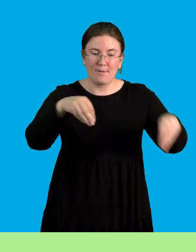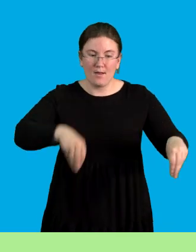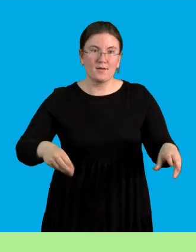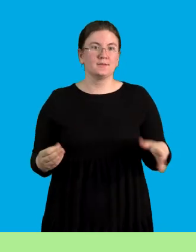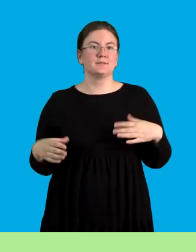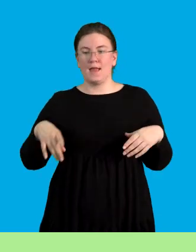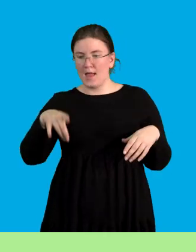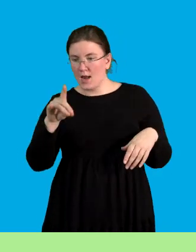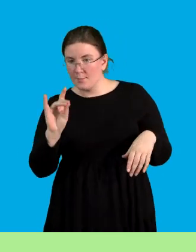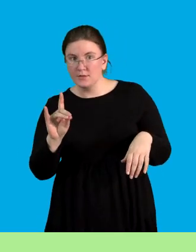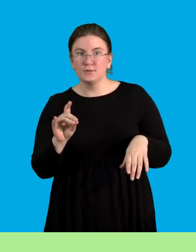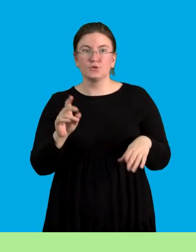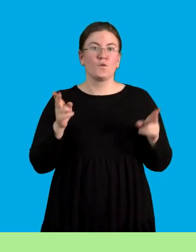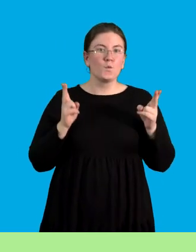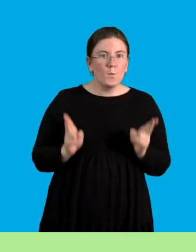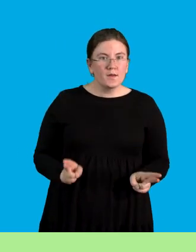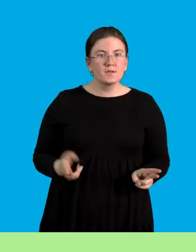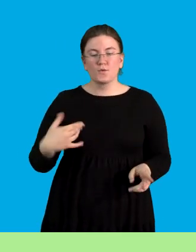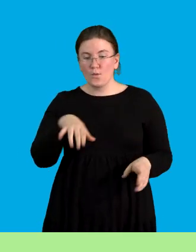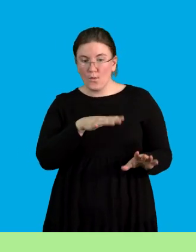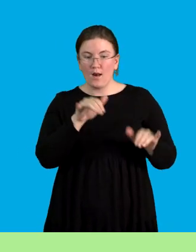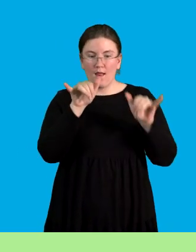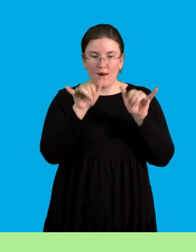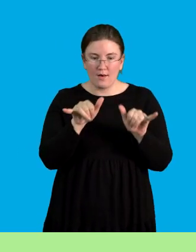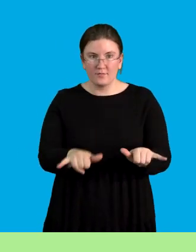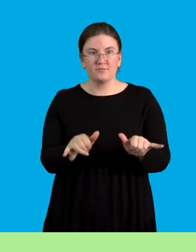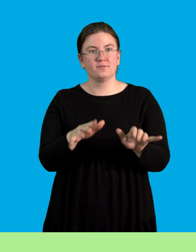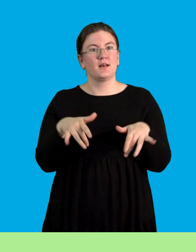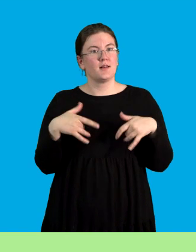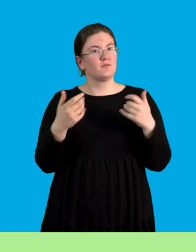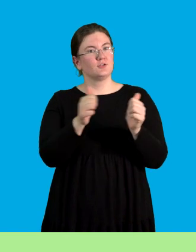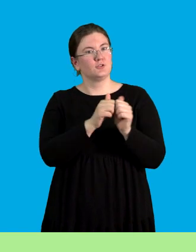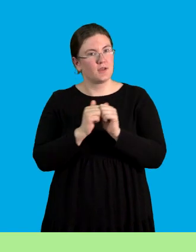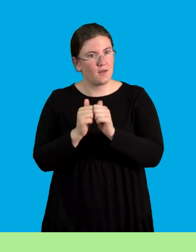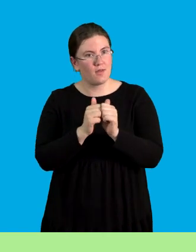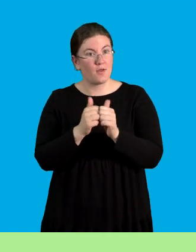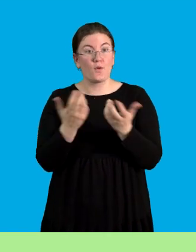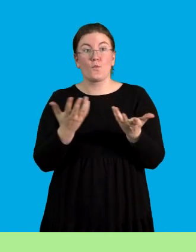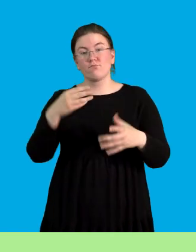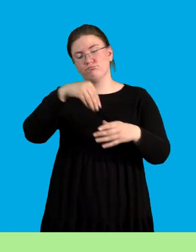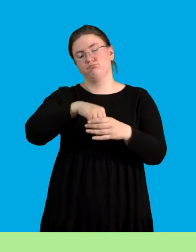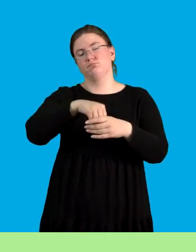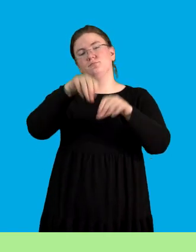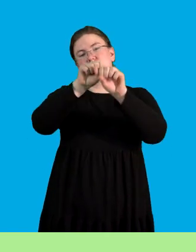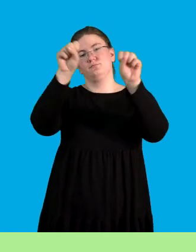live together in an ecosystem. And they depend on one another.